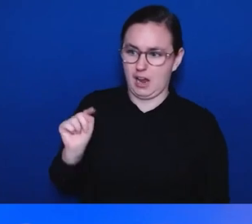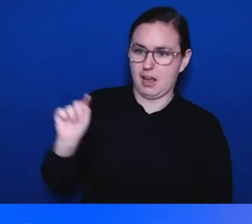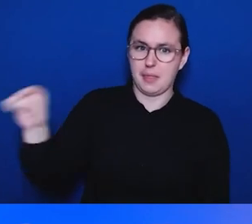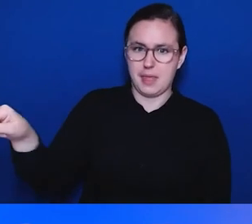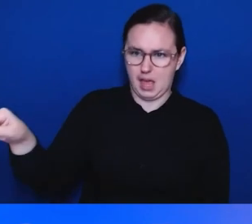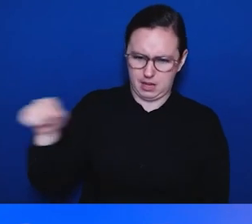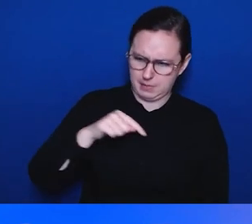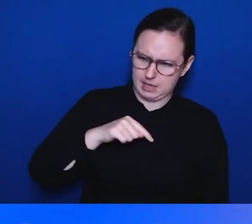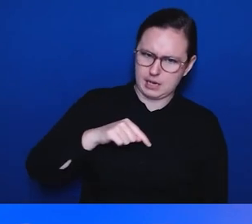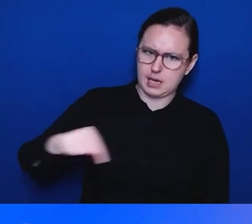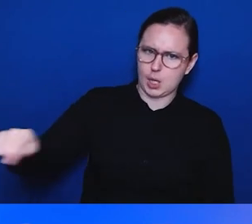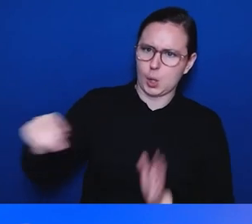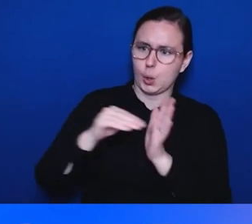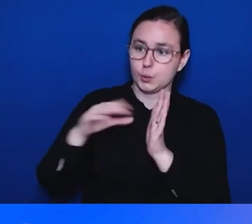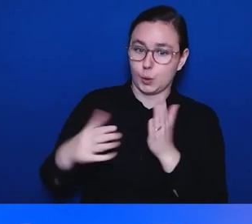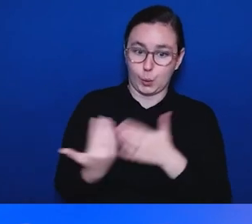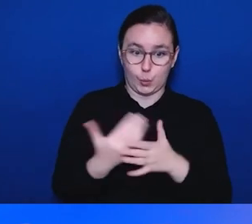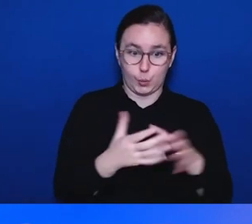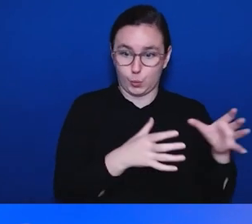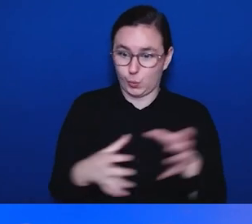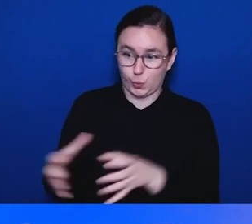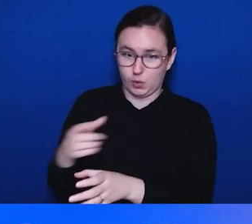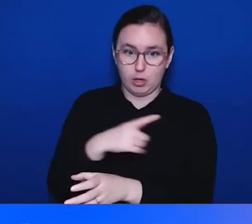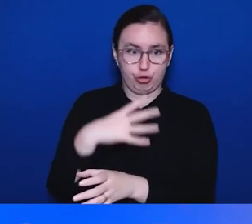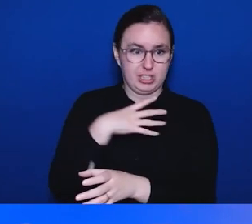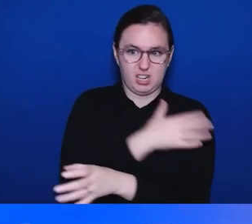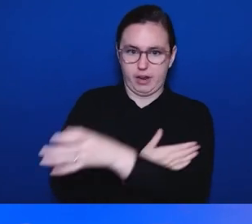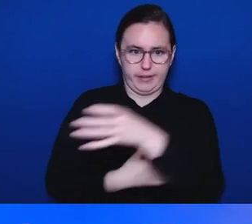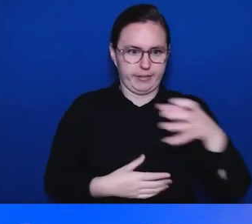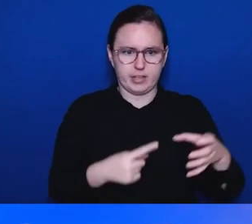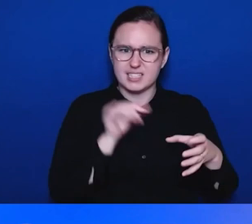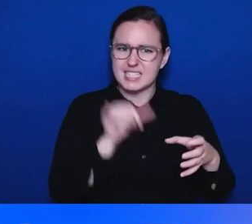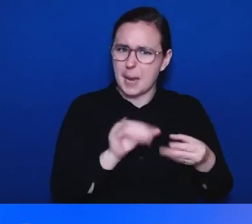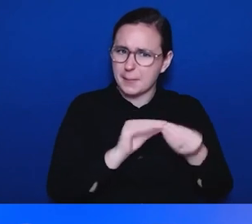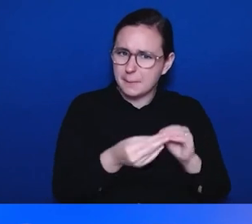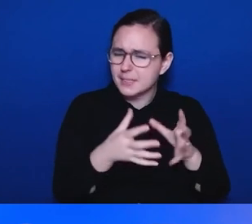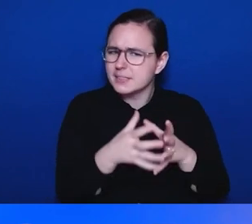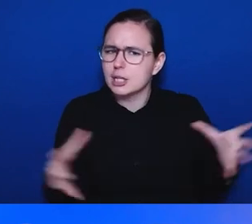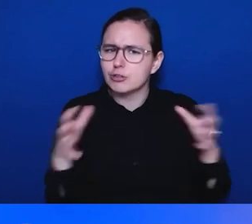retired. What percentage of that do you hope to make up through this new school?